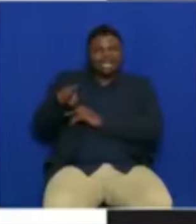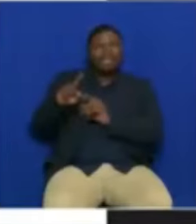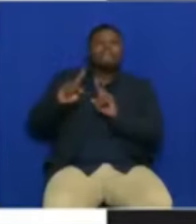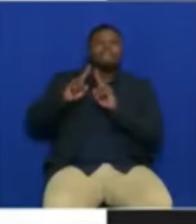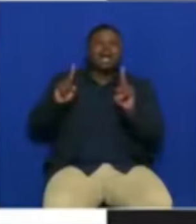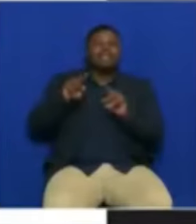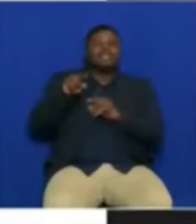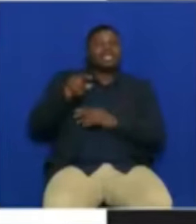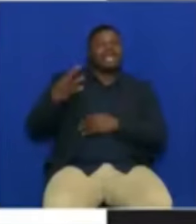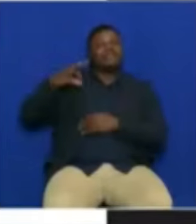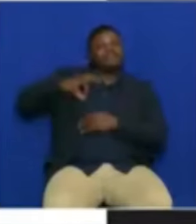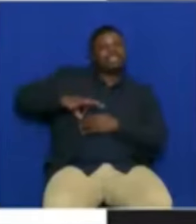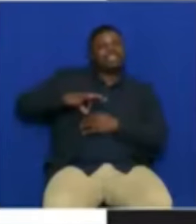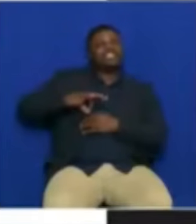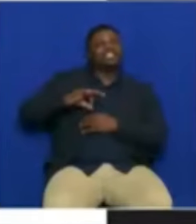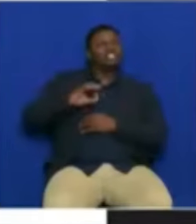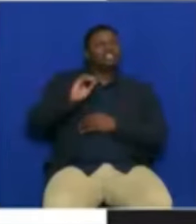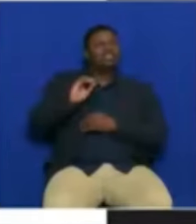those institutions?